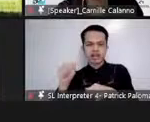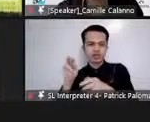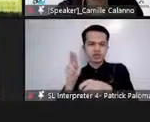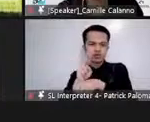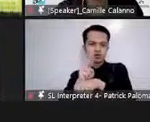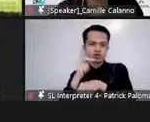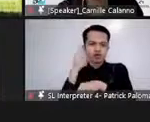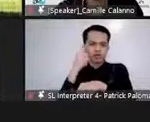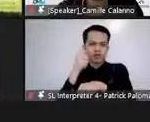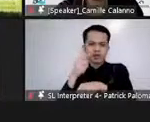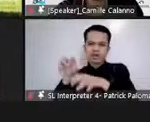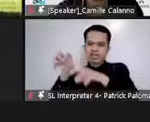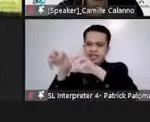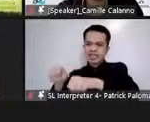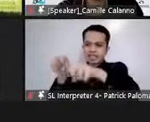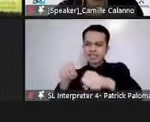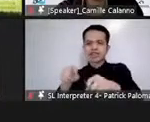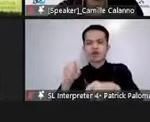for raiding and trading.